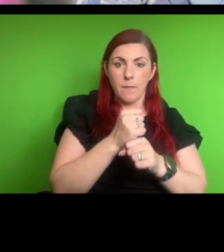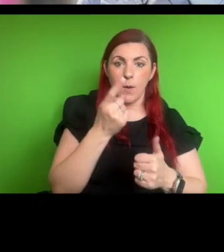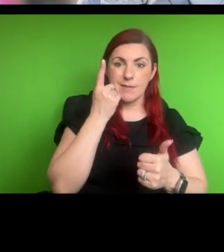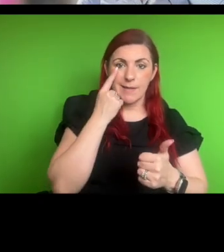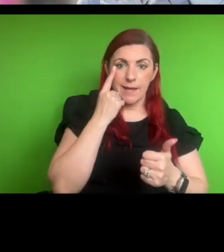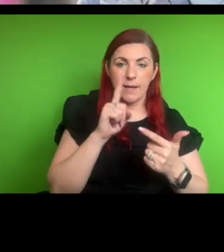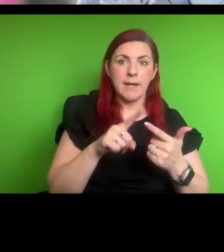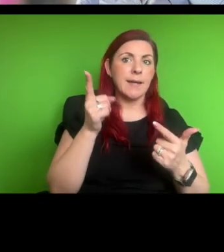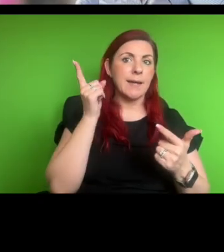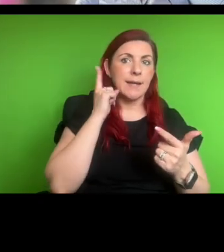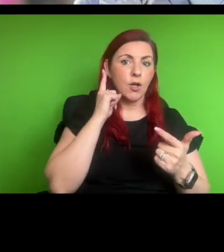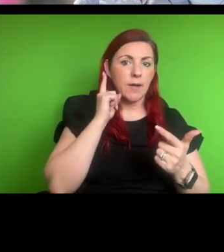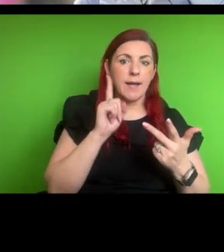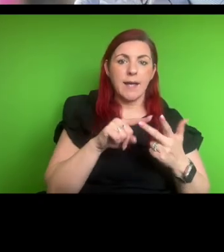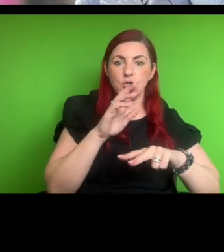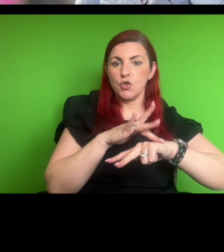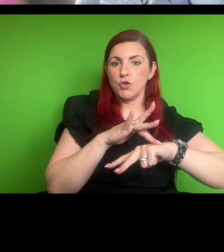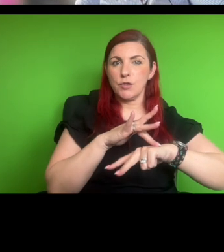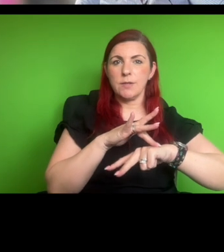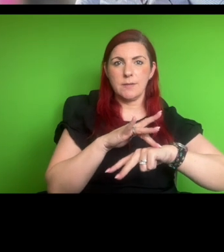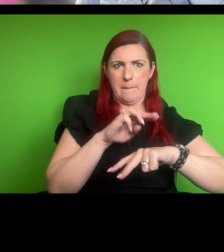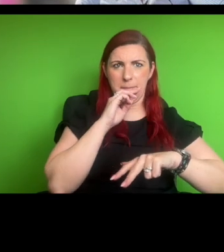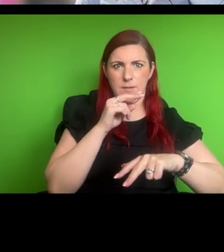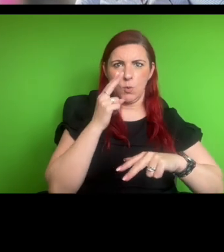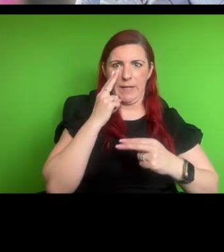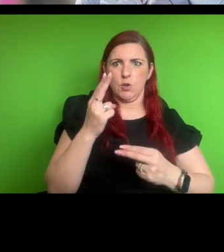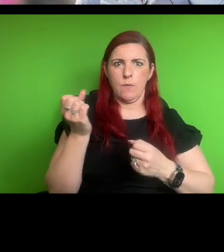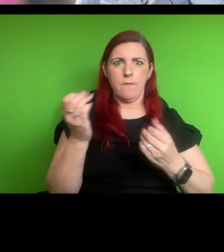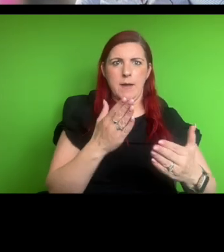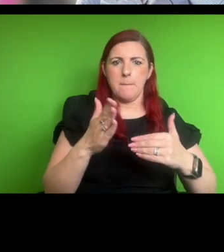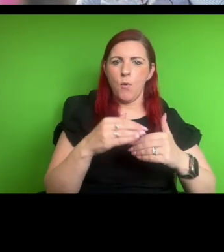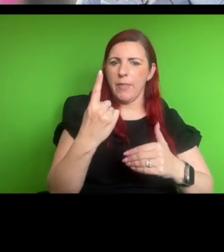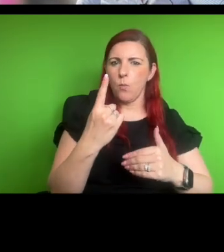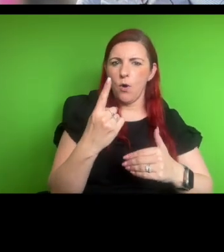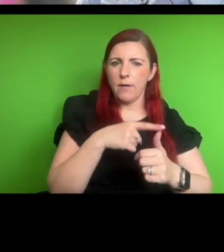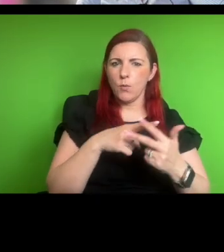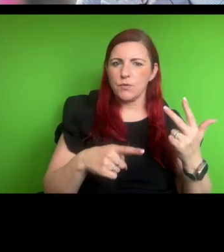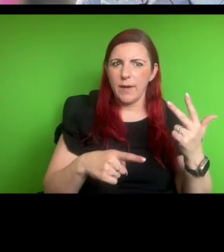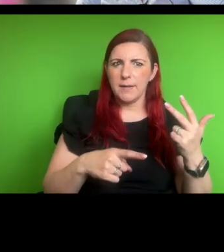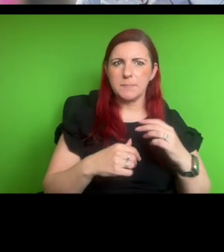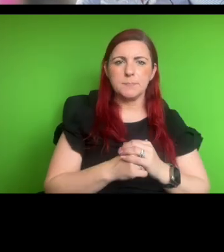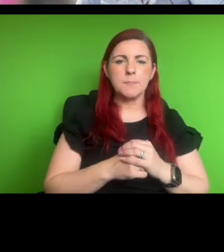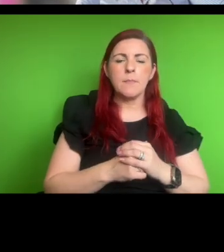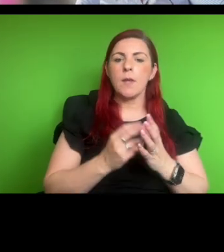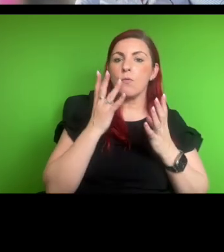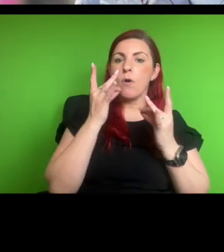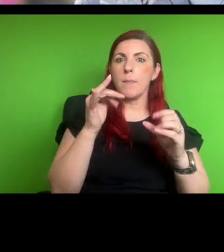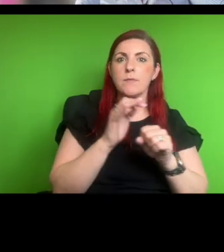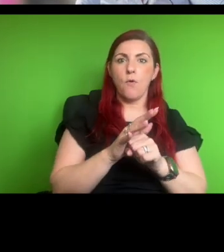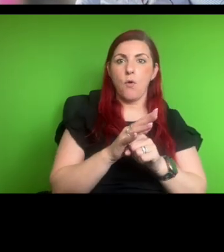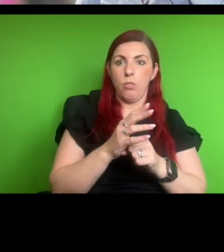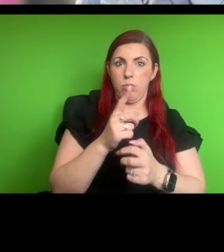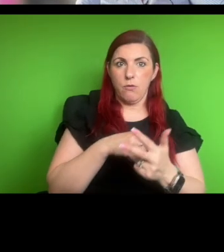and touch. The requirements for visual, auditory, and tactile forms of information,